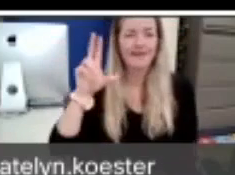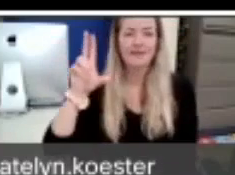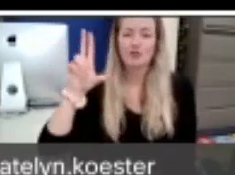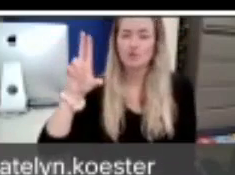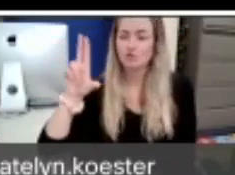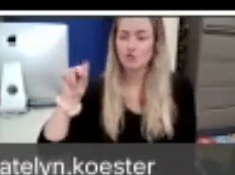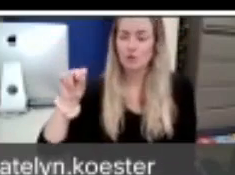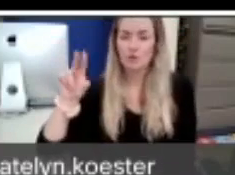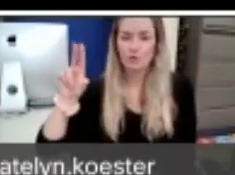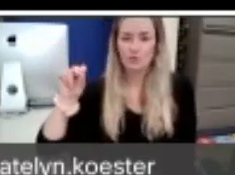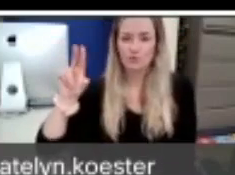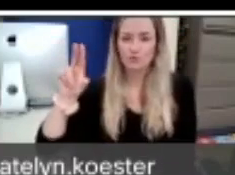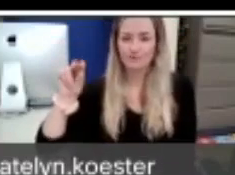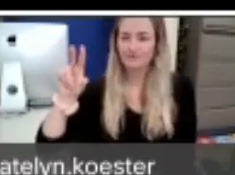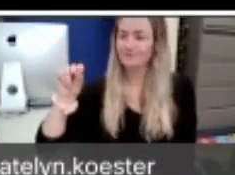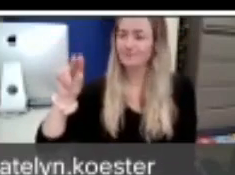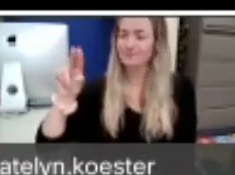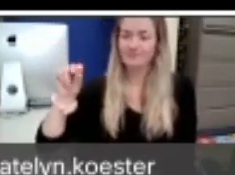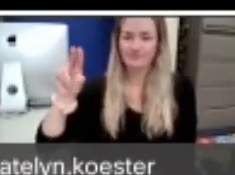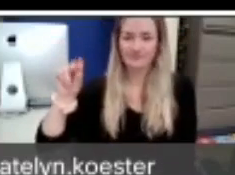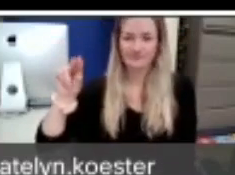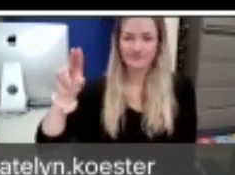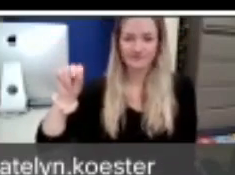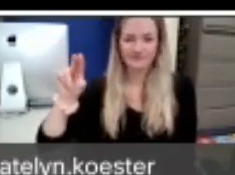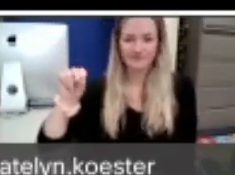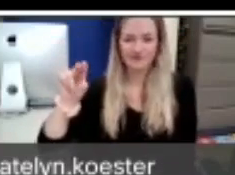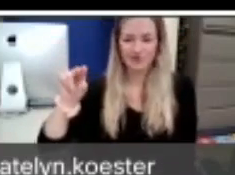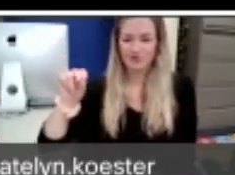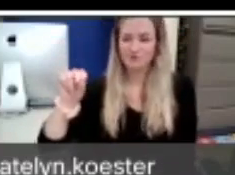Good. No.